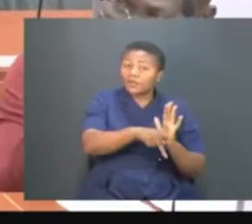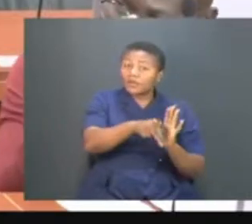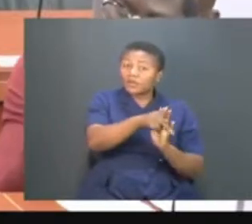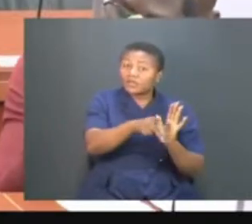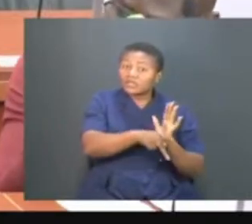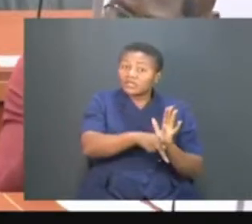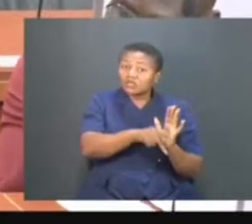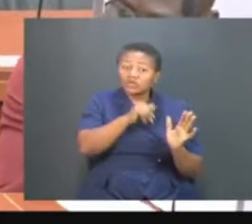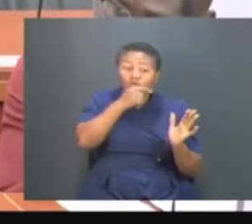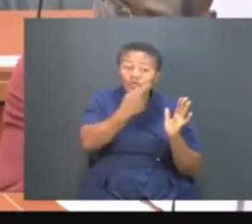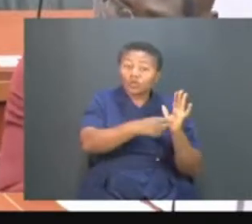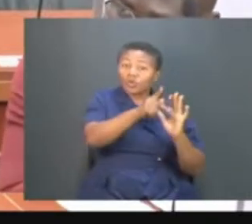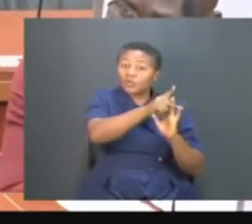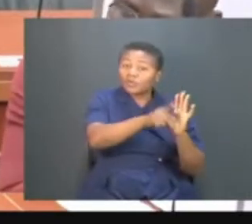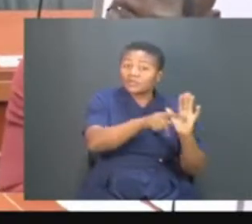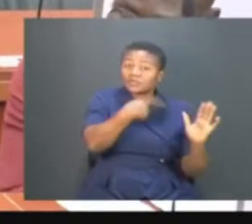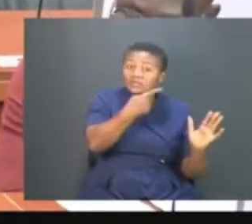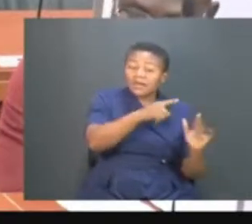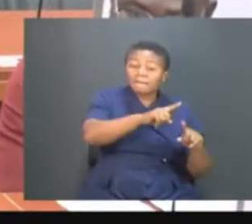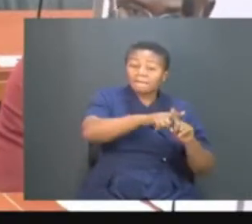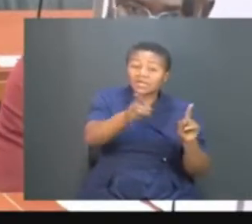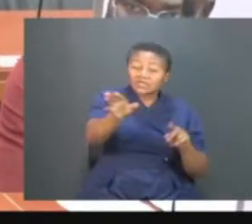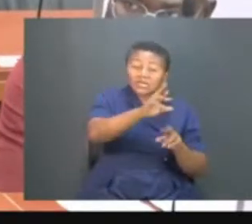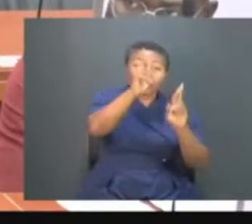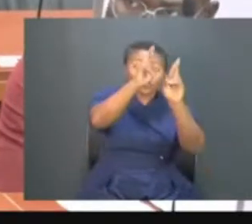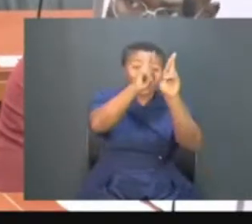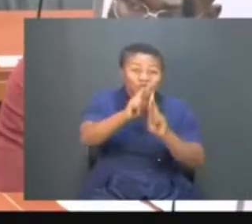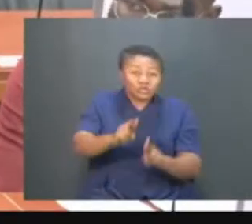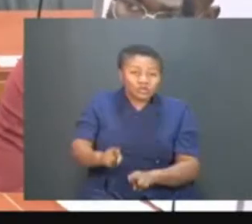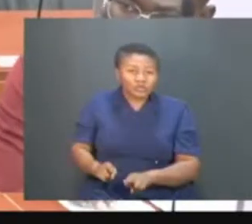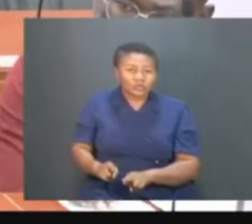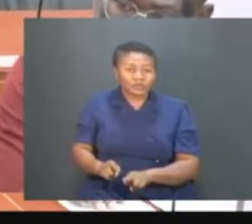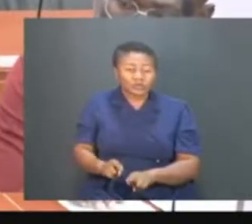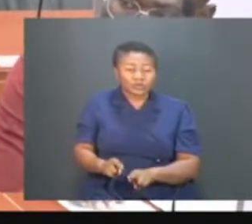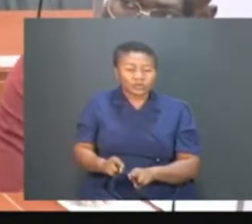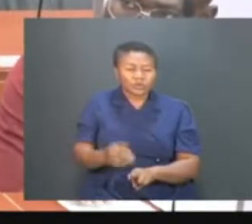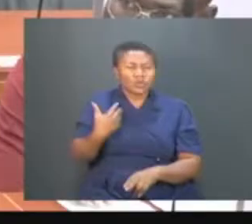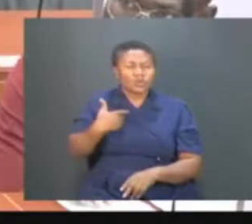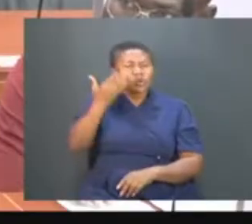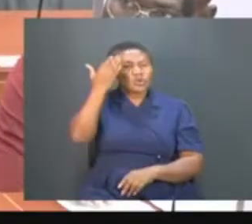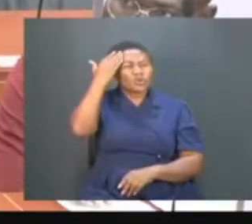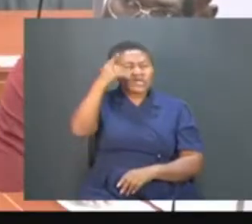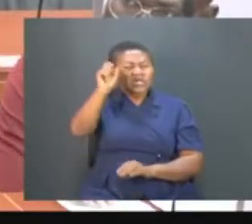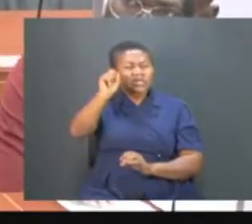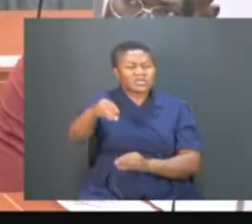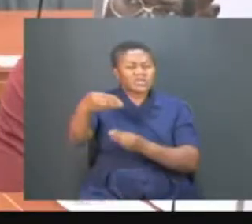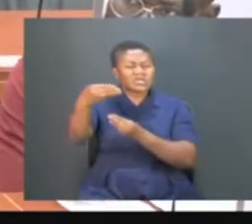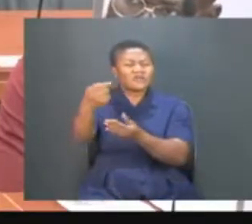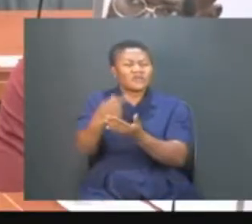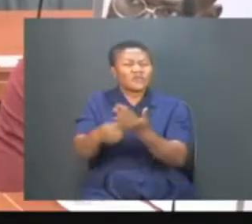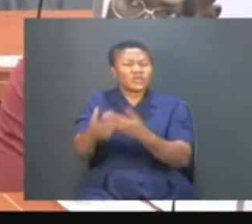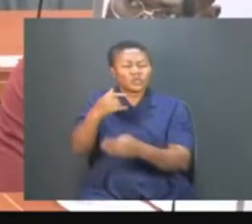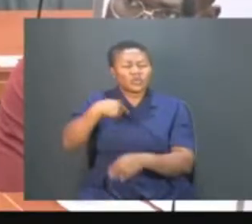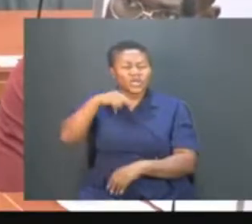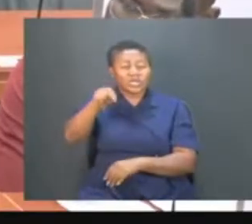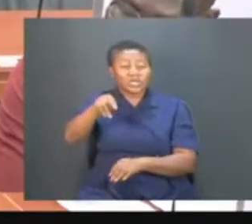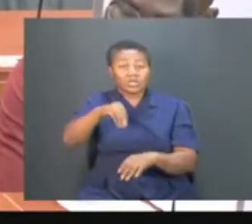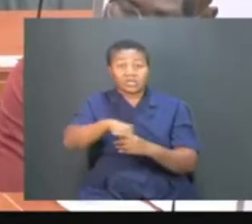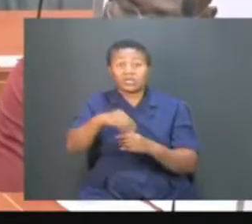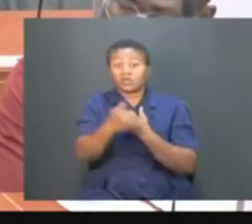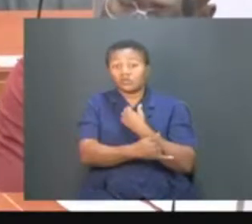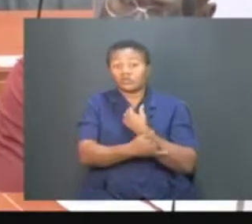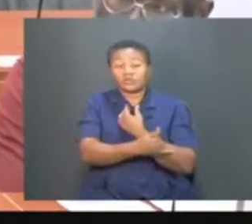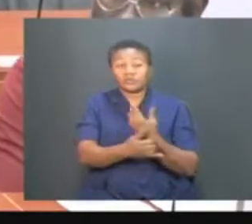staying. It's about the results. Whether it's going to provide the needed incentives we need as a country, as a sovereignty. That's